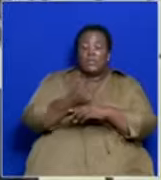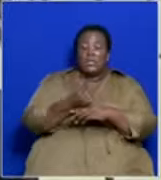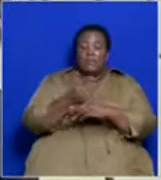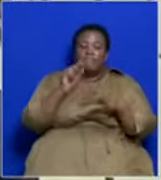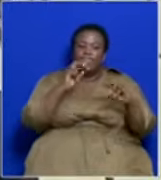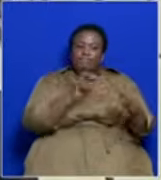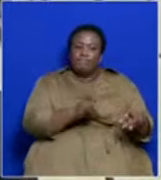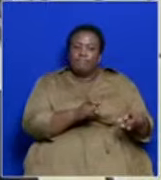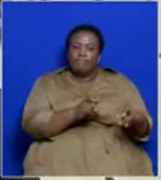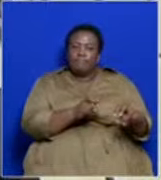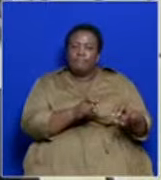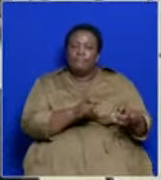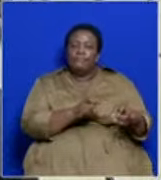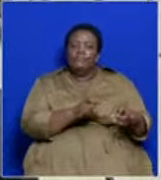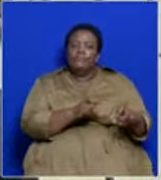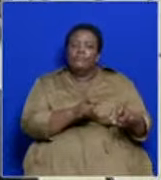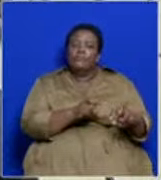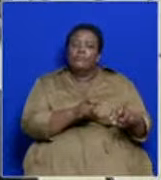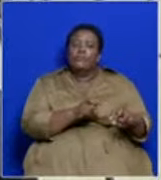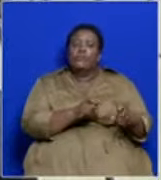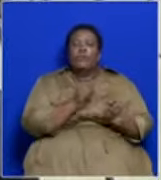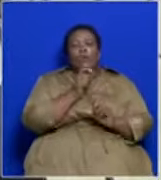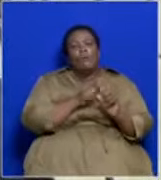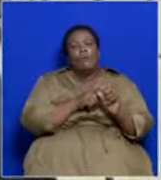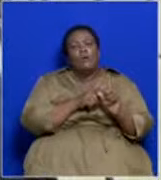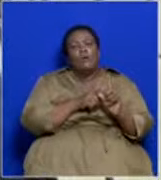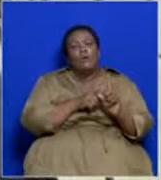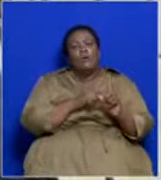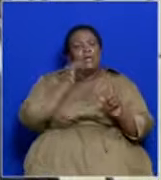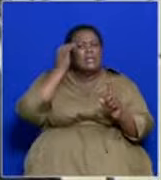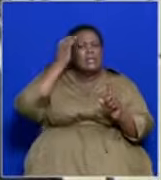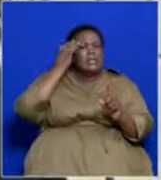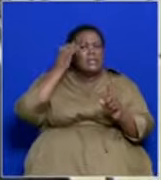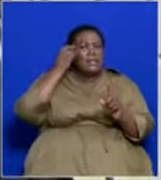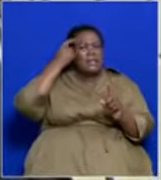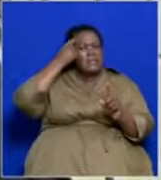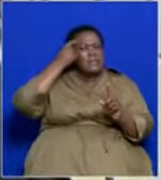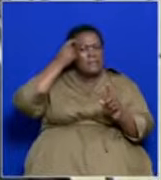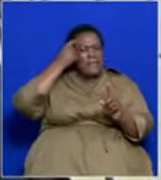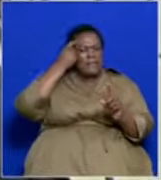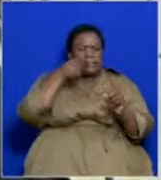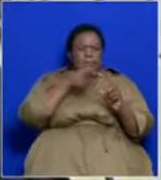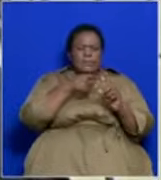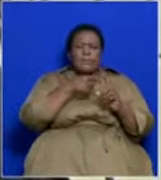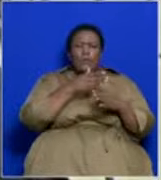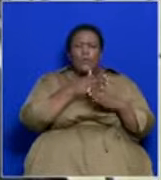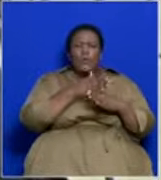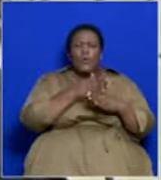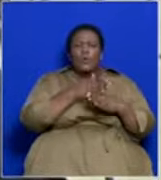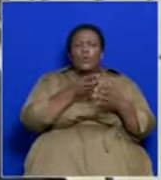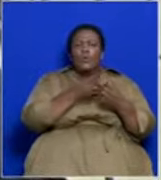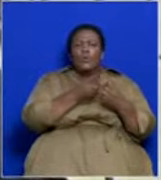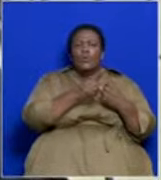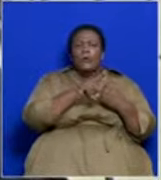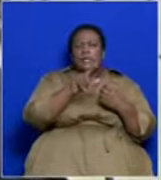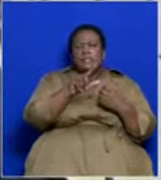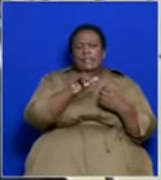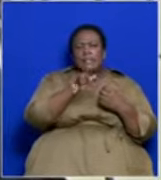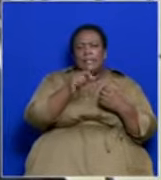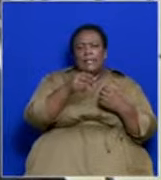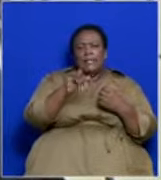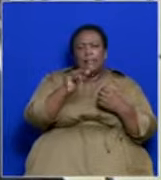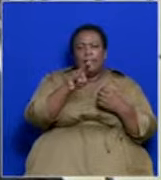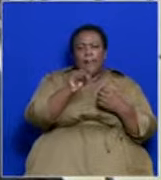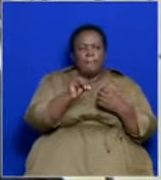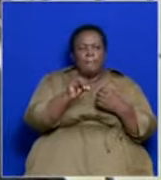a suspect dealing in lithium. From the evidence obtained of